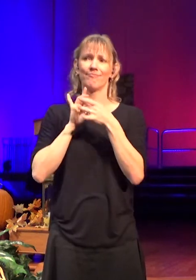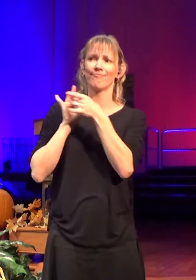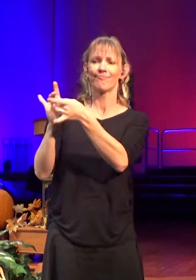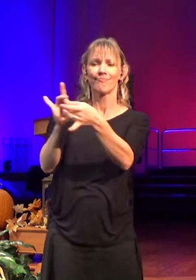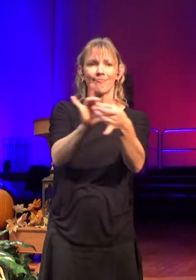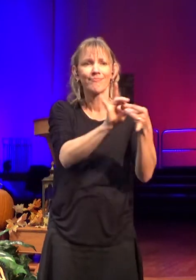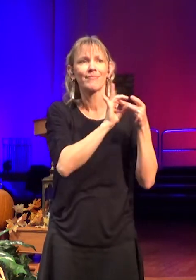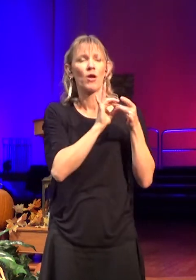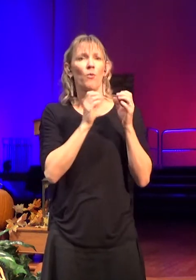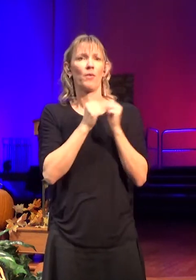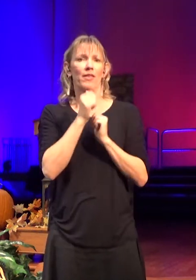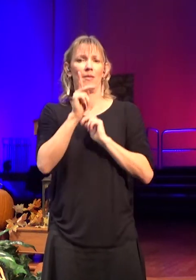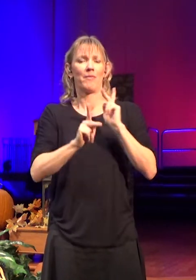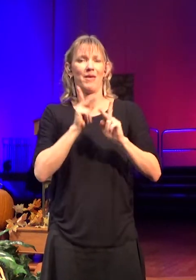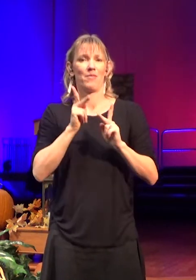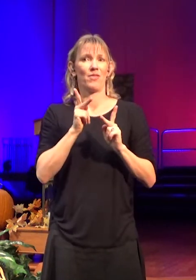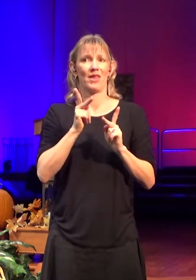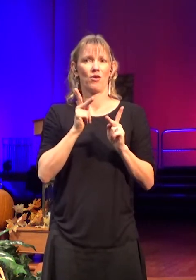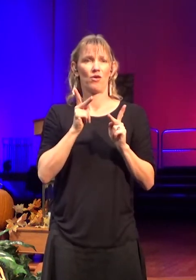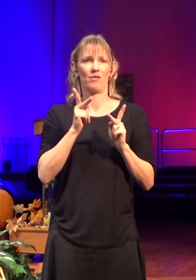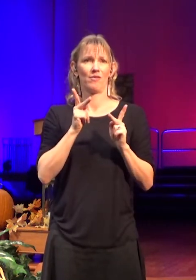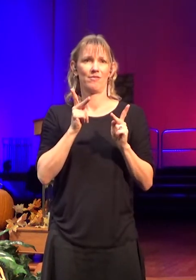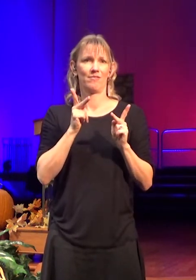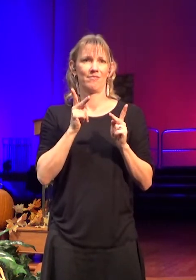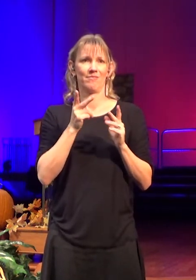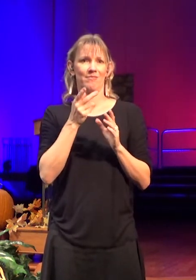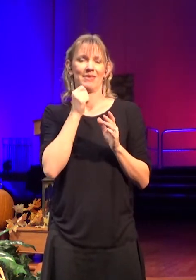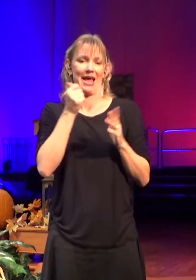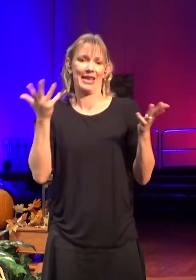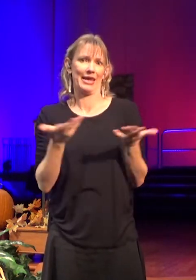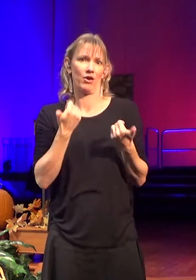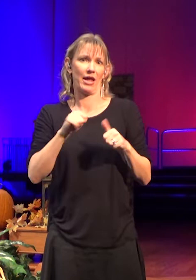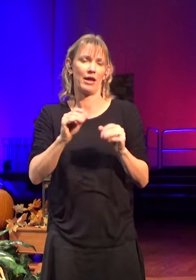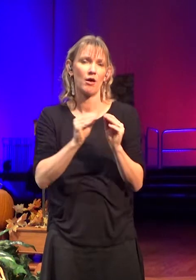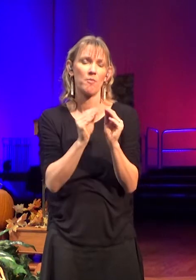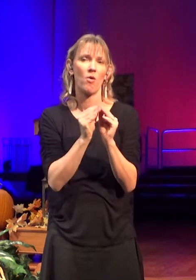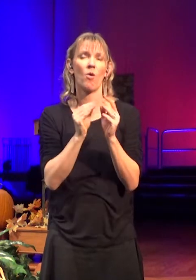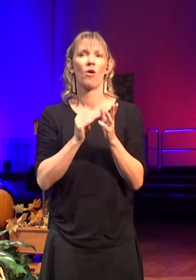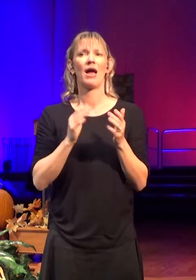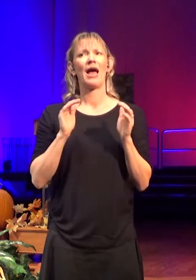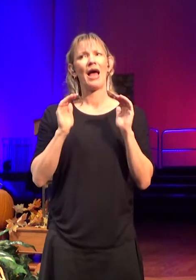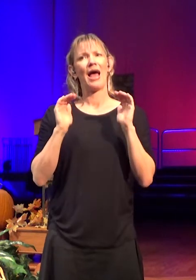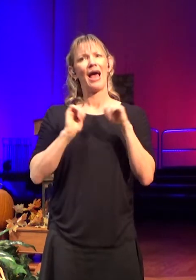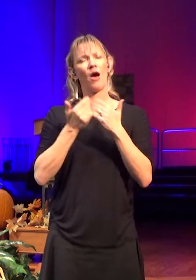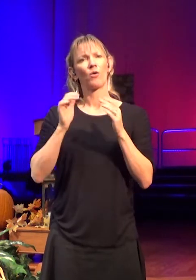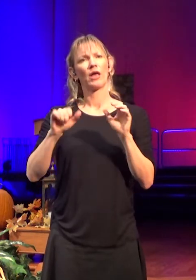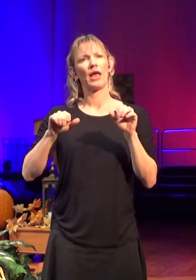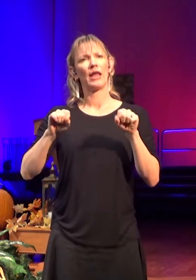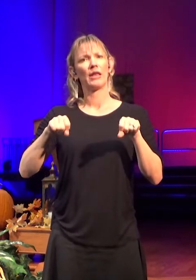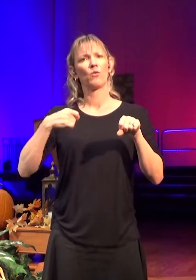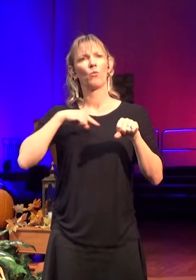else can we keep our bonds with our loved ones who are no longer with us? How else can we hold hope and